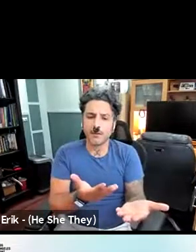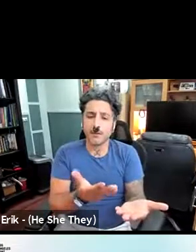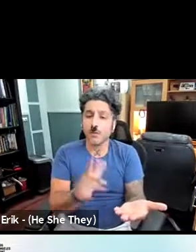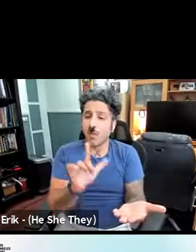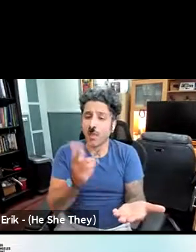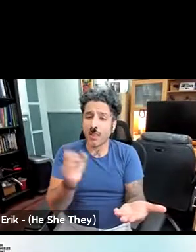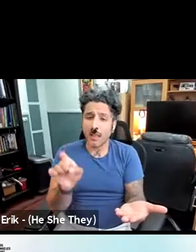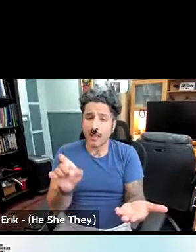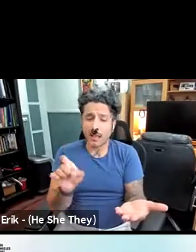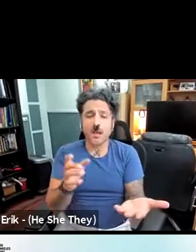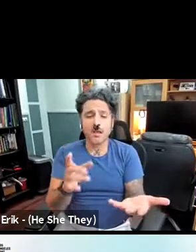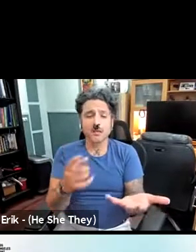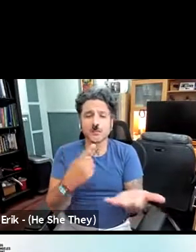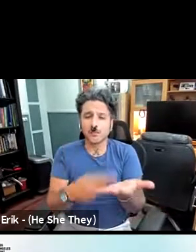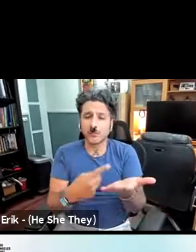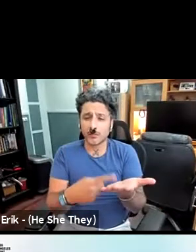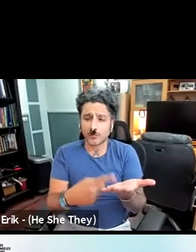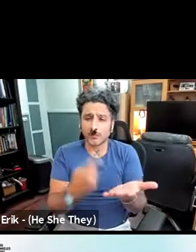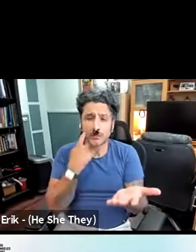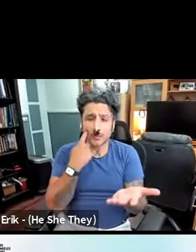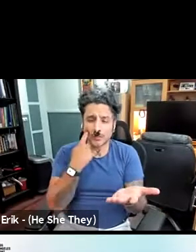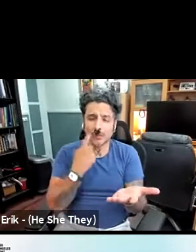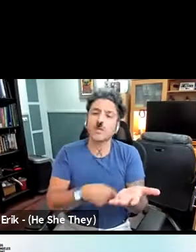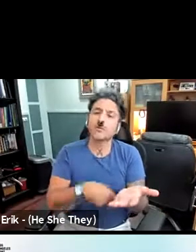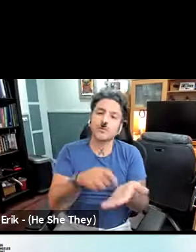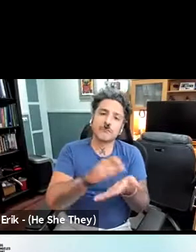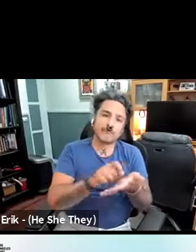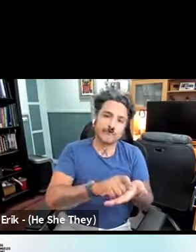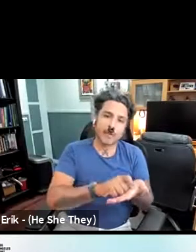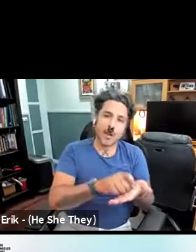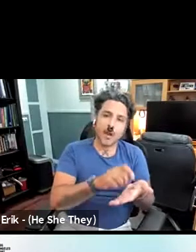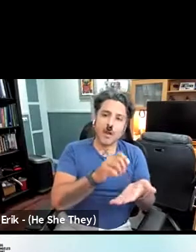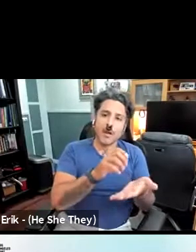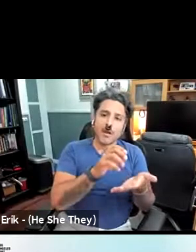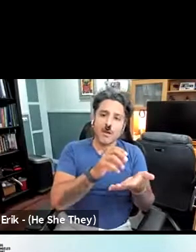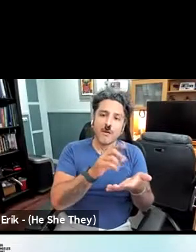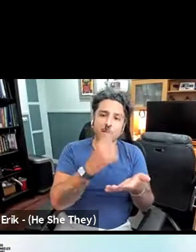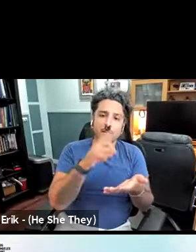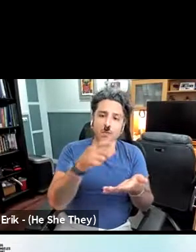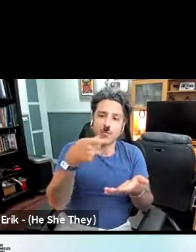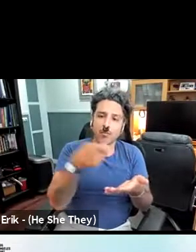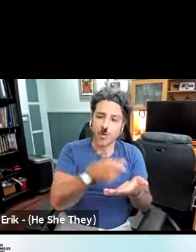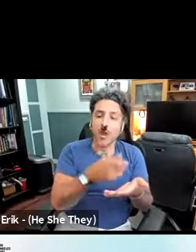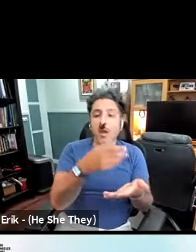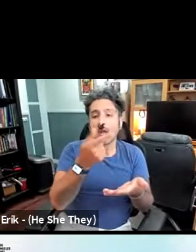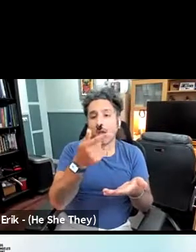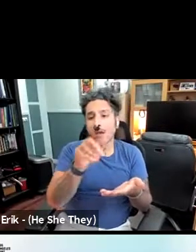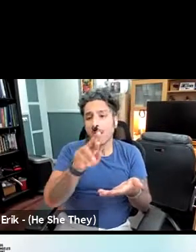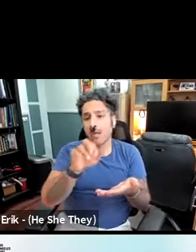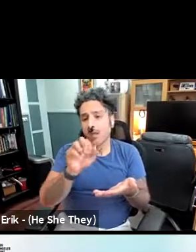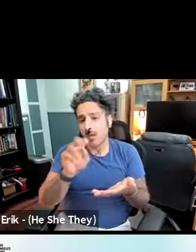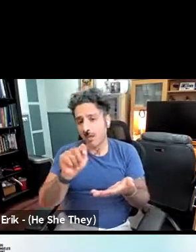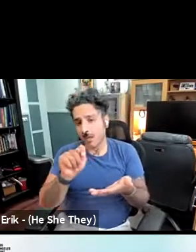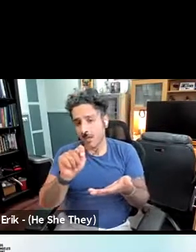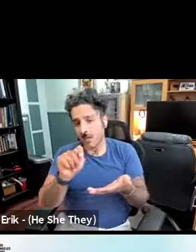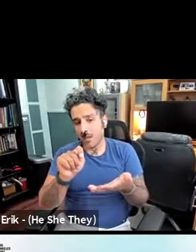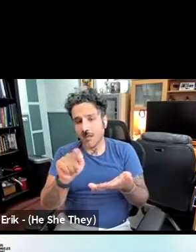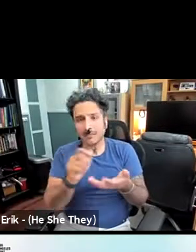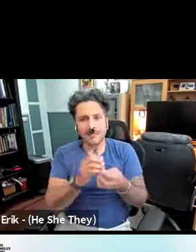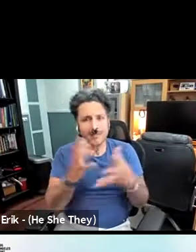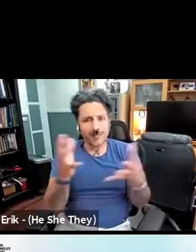talking about with grant writing and everything, because that field is a lot.